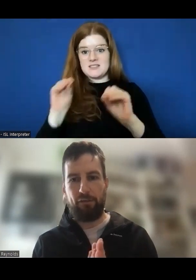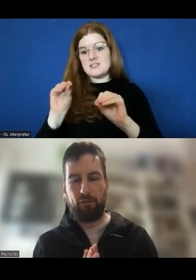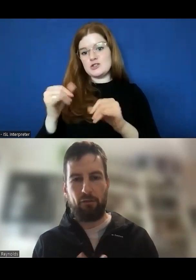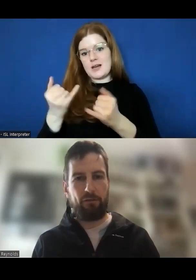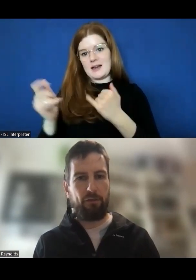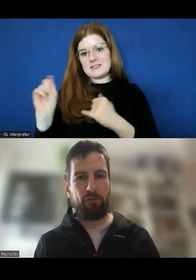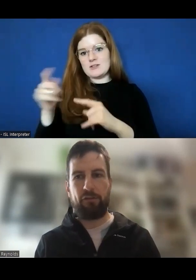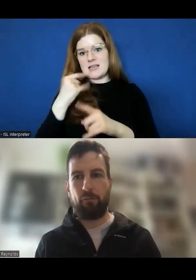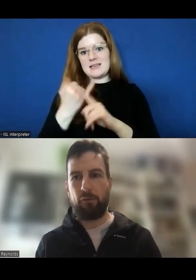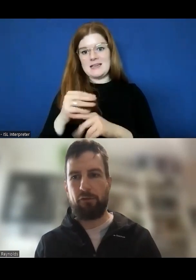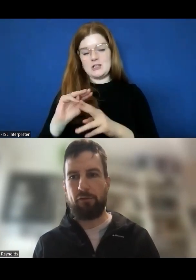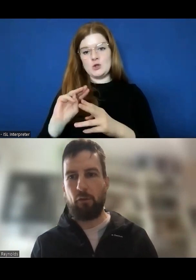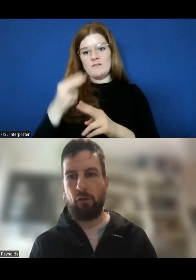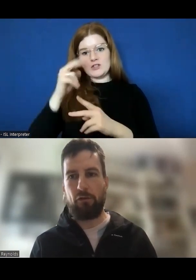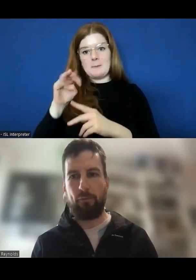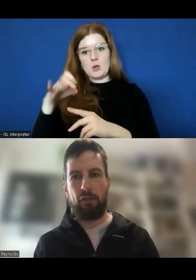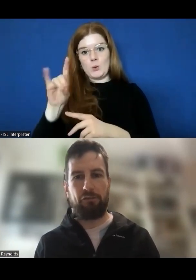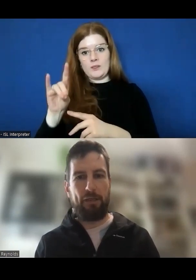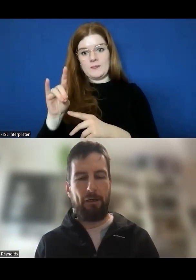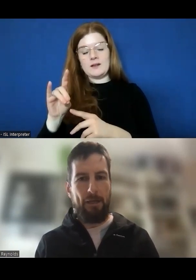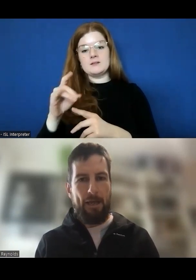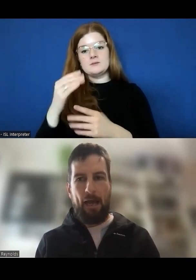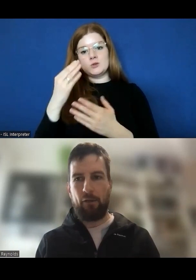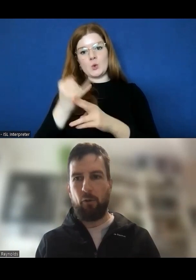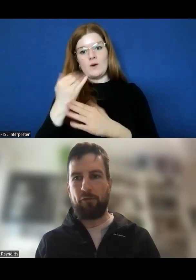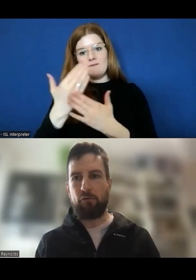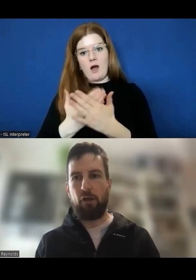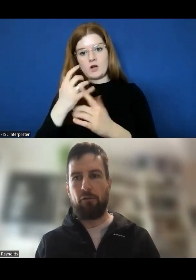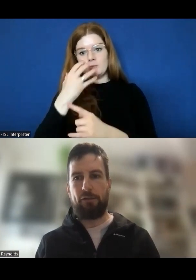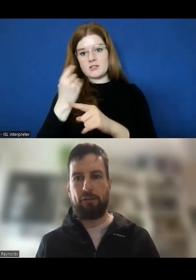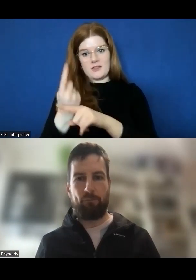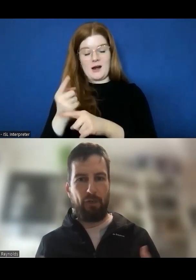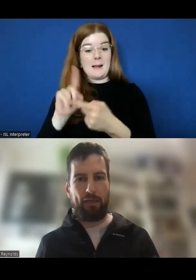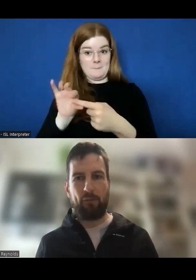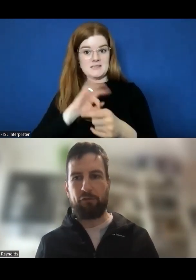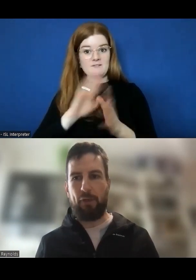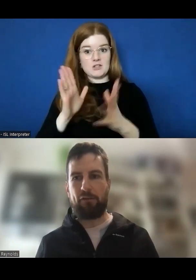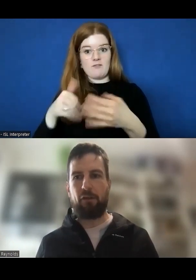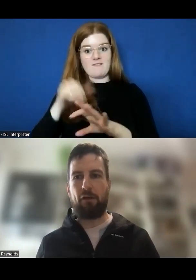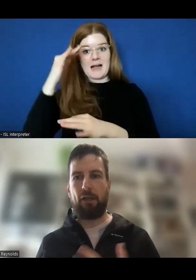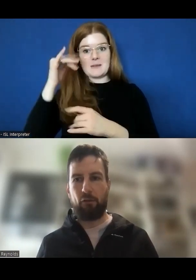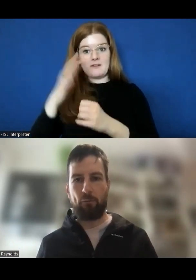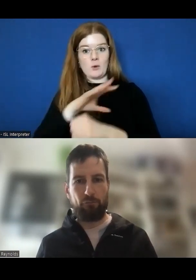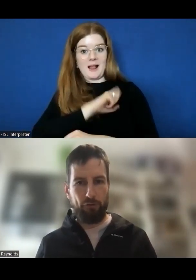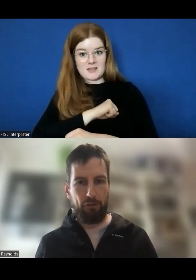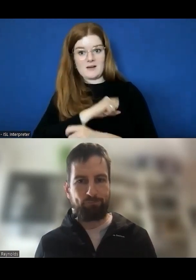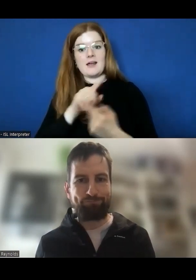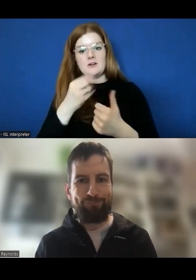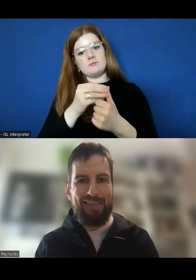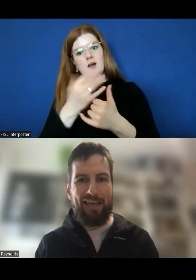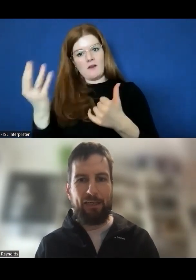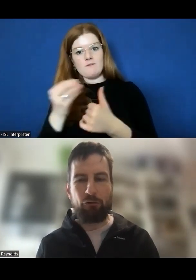Claire said, at the University of Maynooth, at the School of Law Criminology there. And I'm also involved in Academics for Palestine and a number of